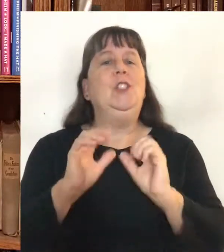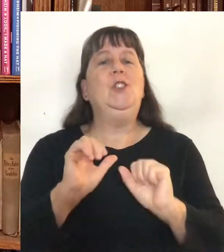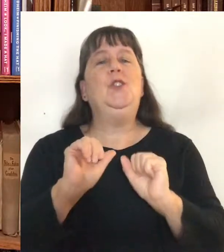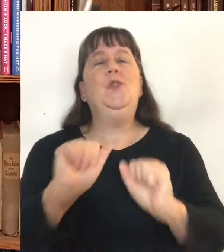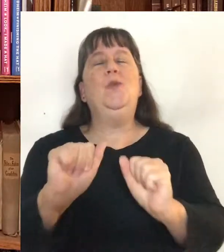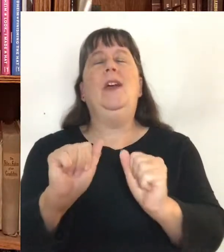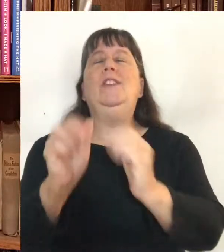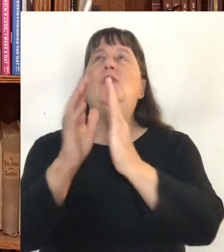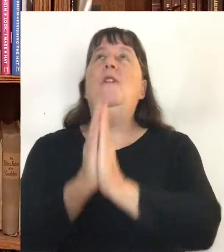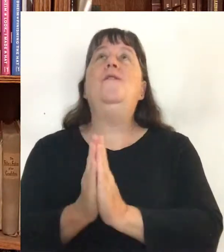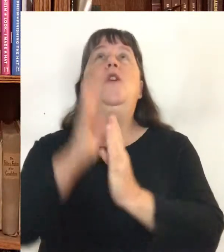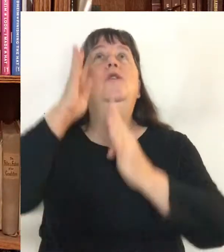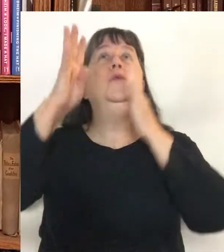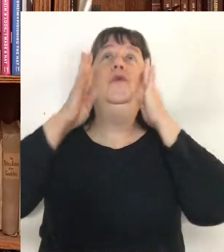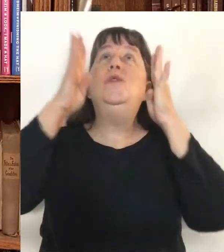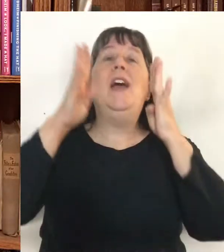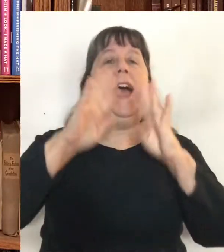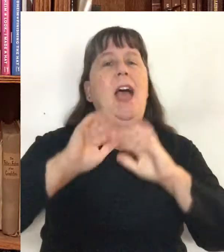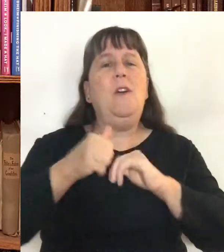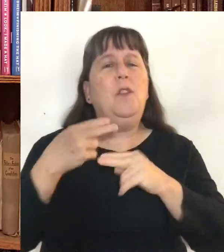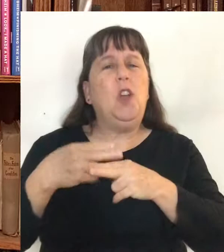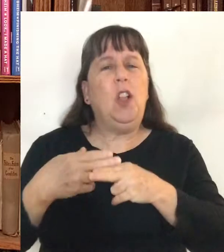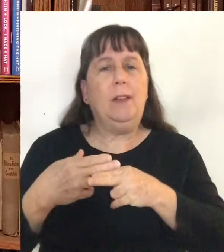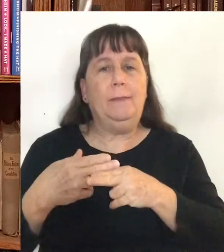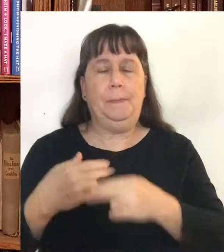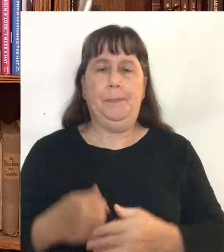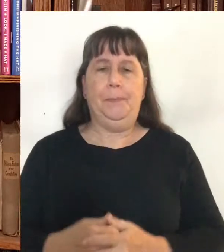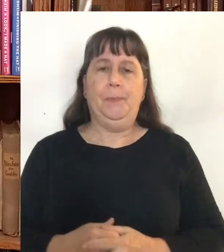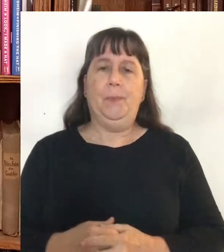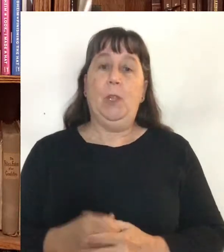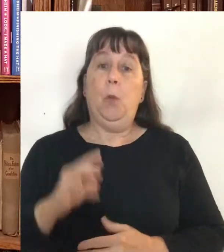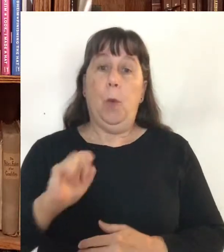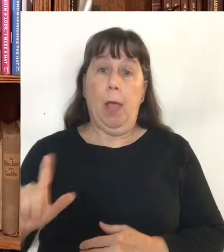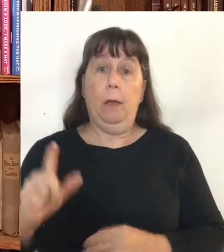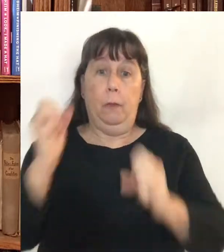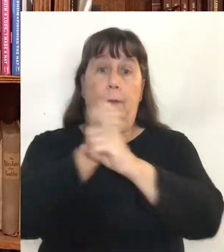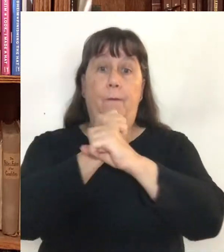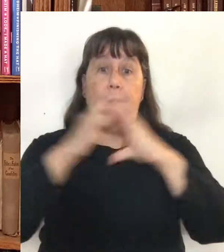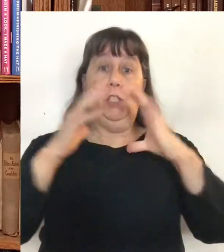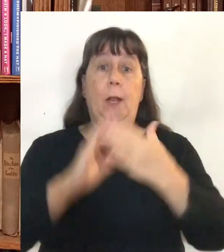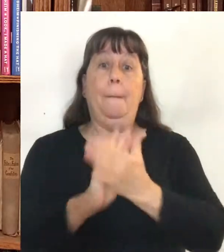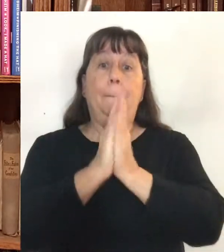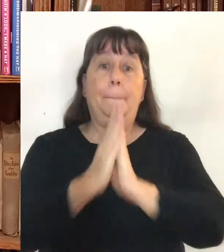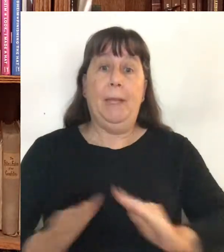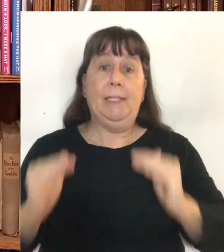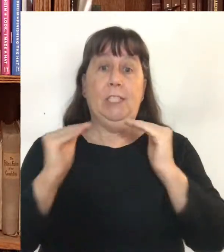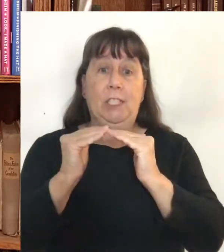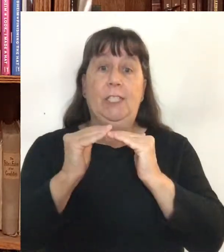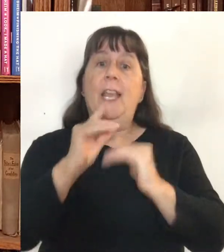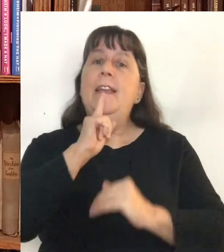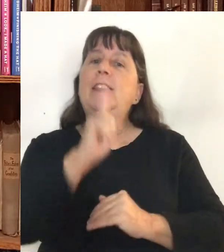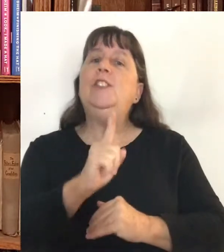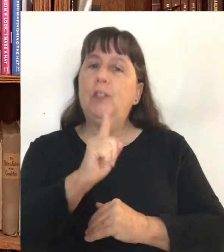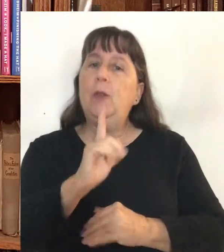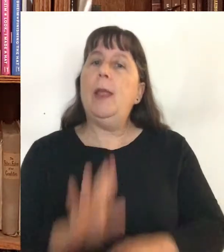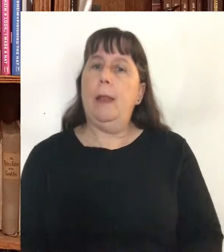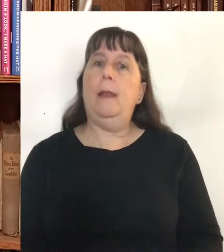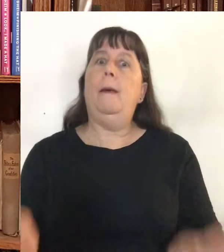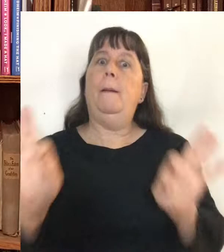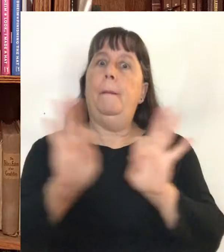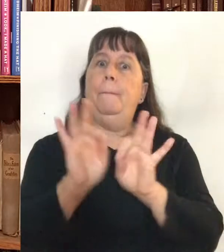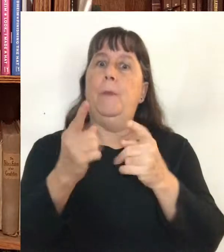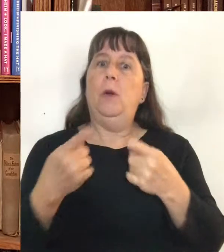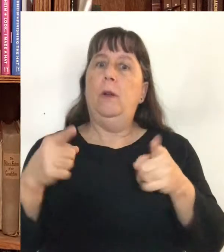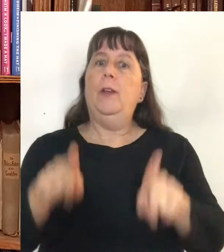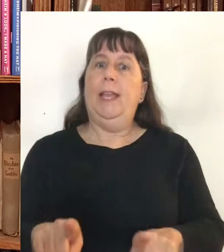this creativity, however known. Well, the visioning of peace and justice is certainly